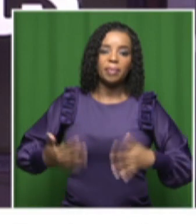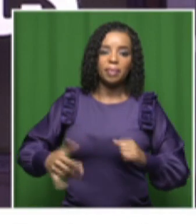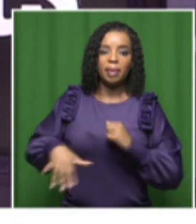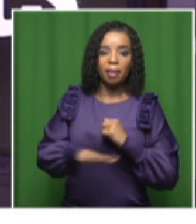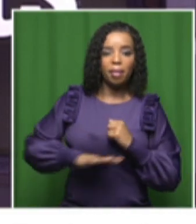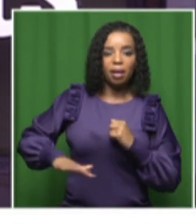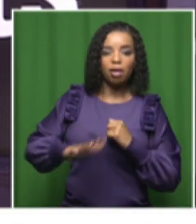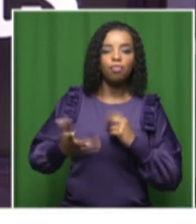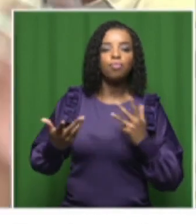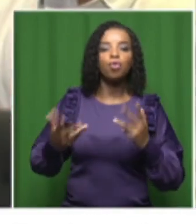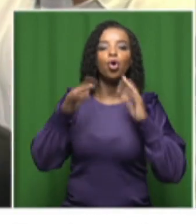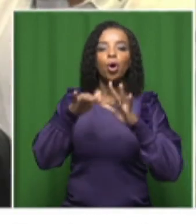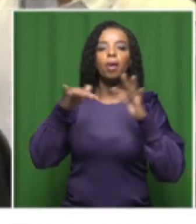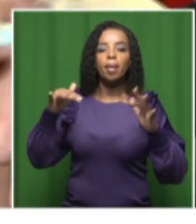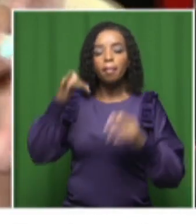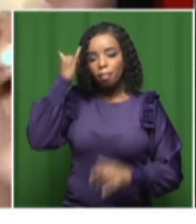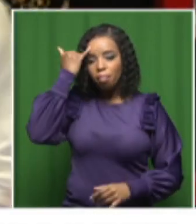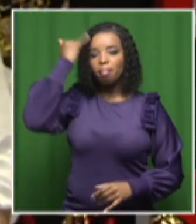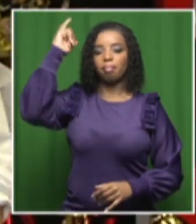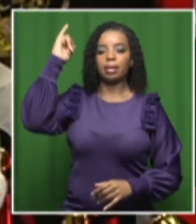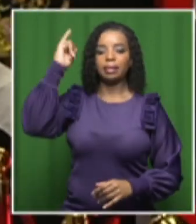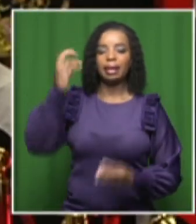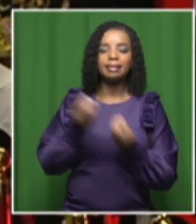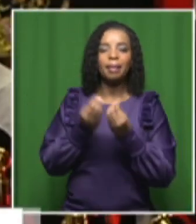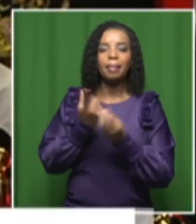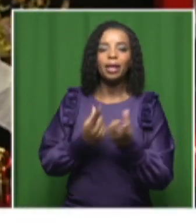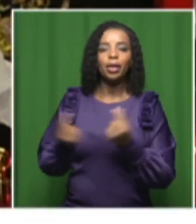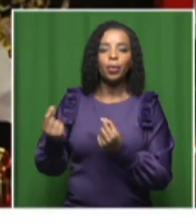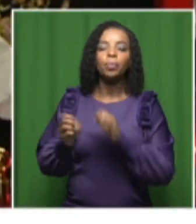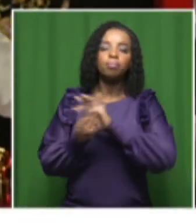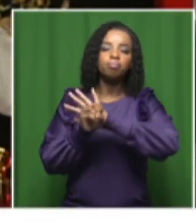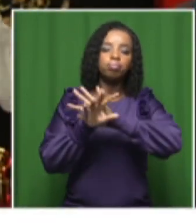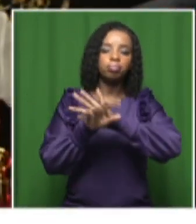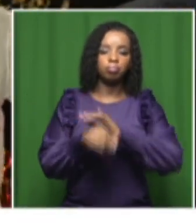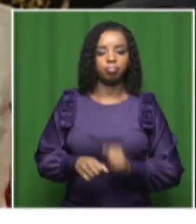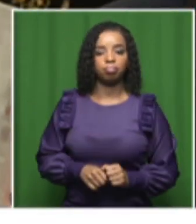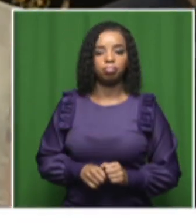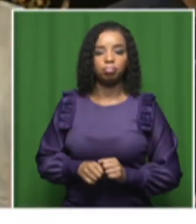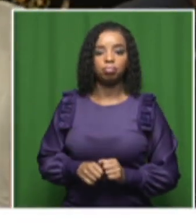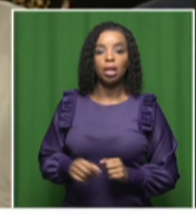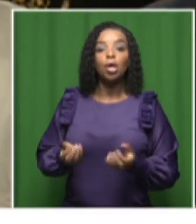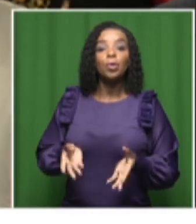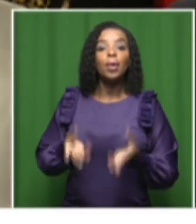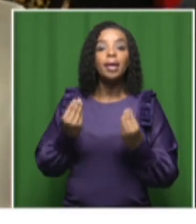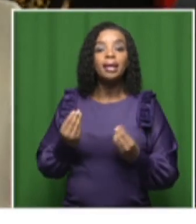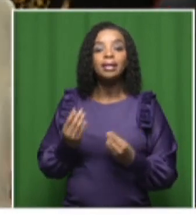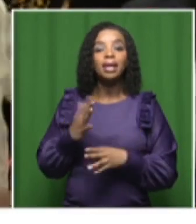content creators. Starting from 0 subscribers, it took us 5 years to get to about